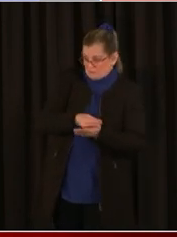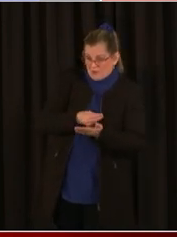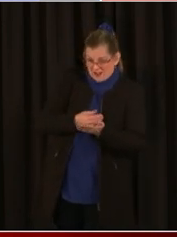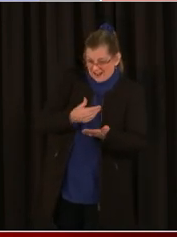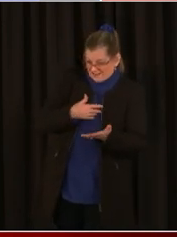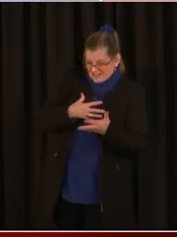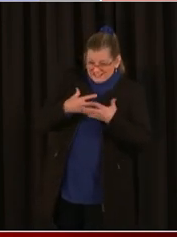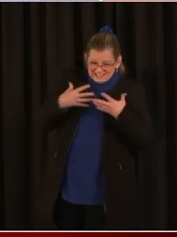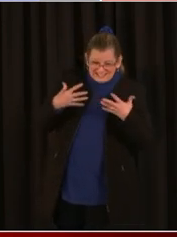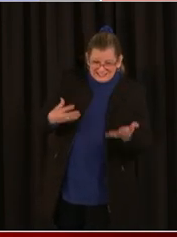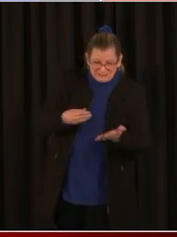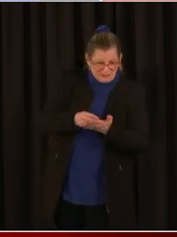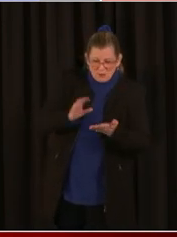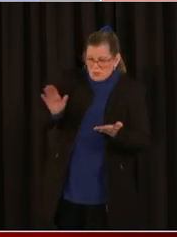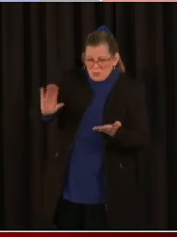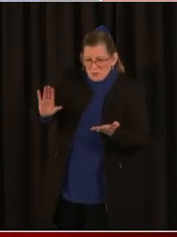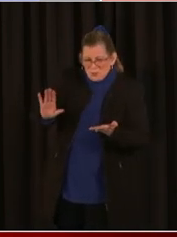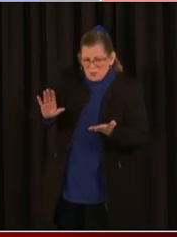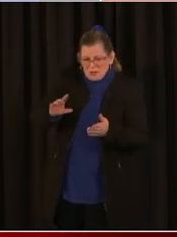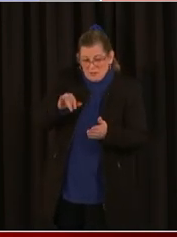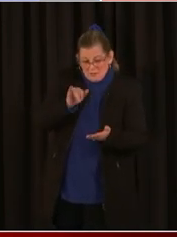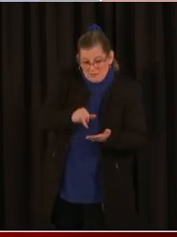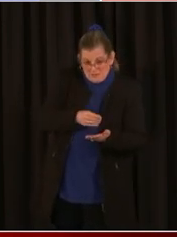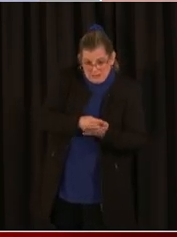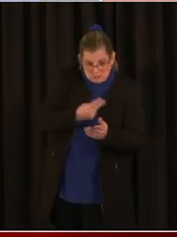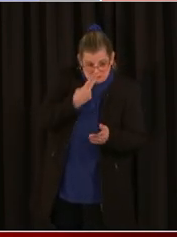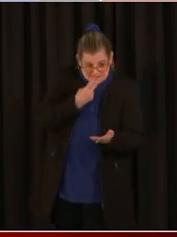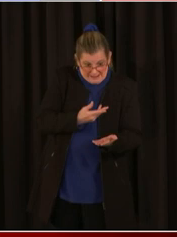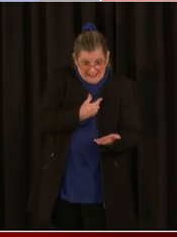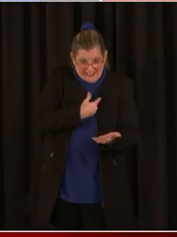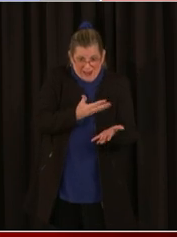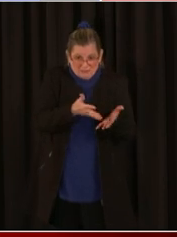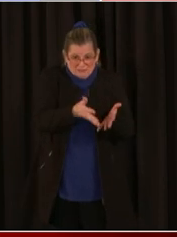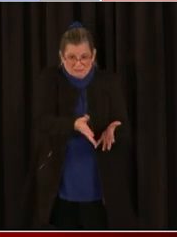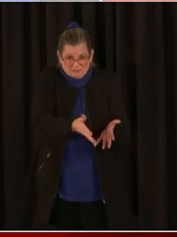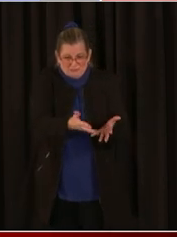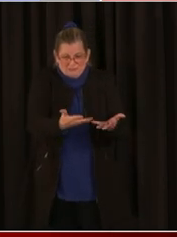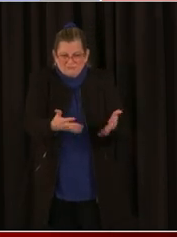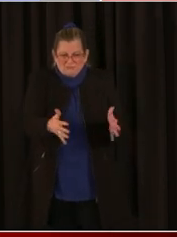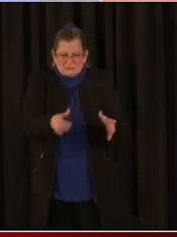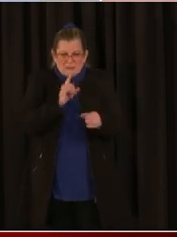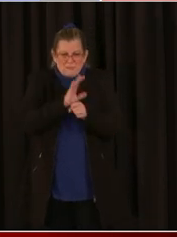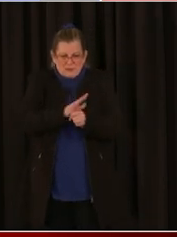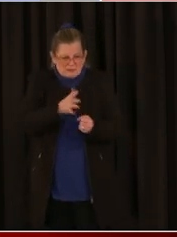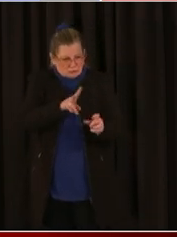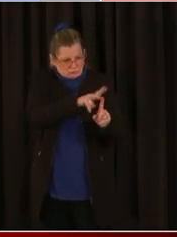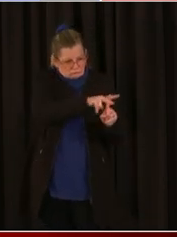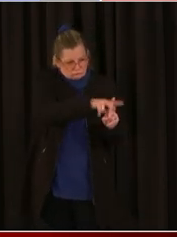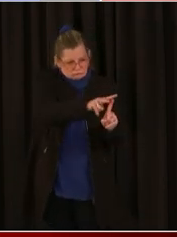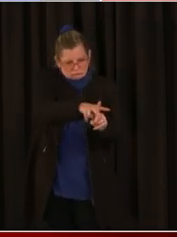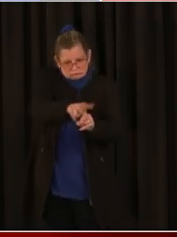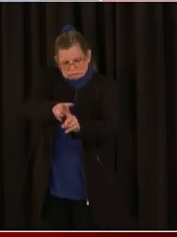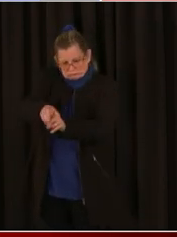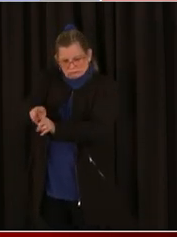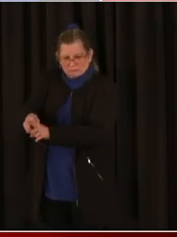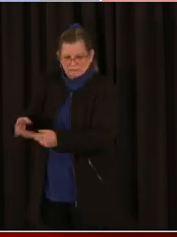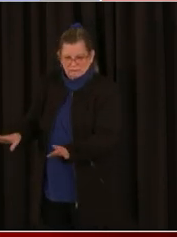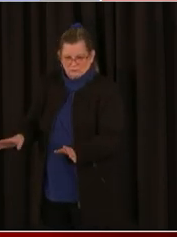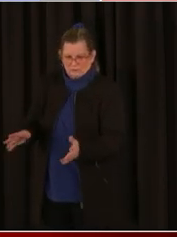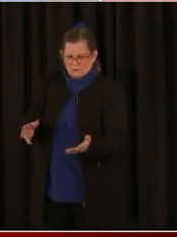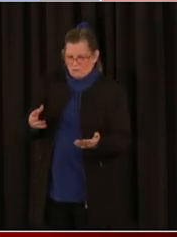it's already been allocated. The surplus from the last fiscal year, and we'll be going into all this at the hearing on